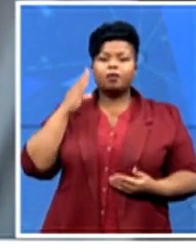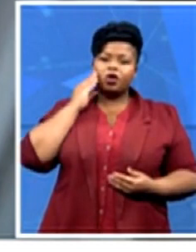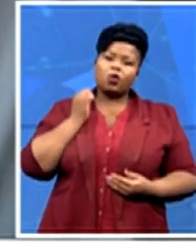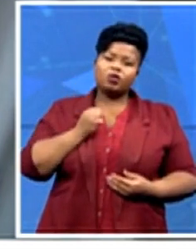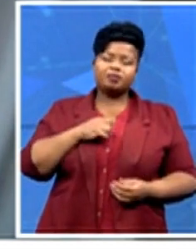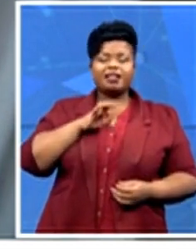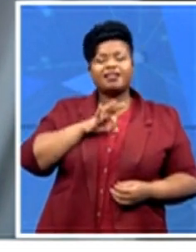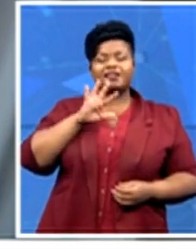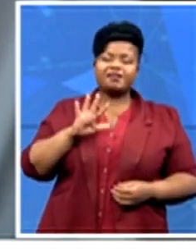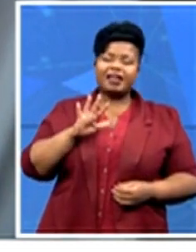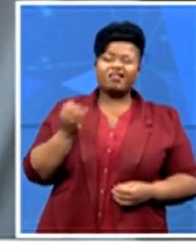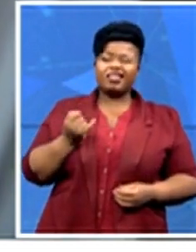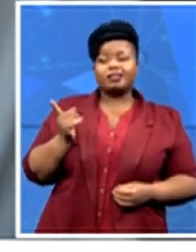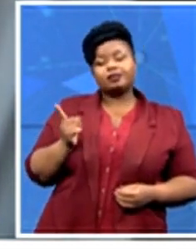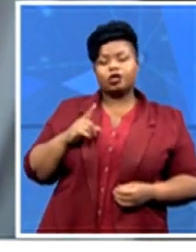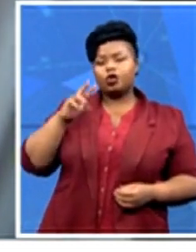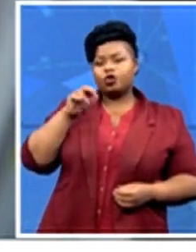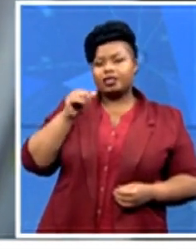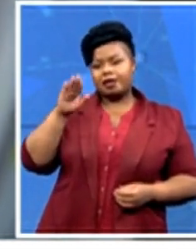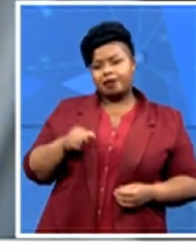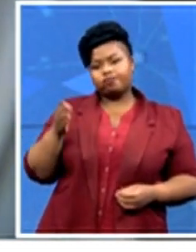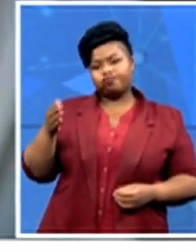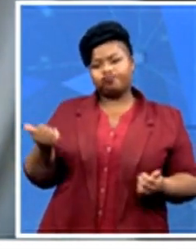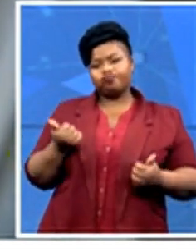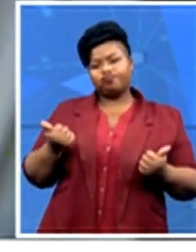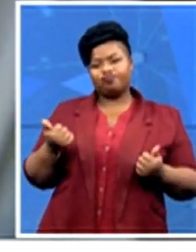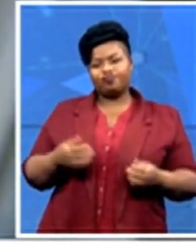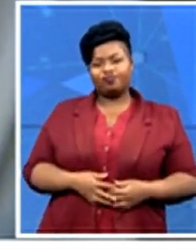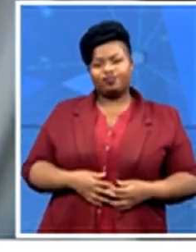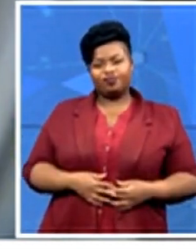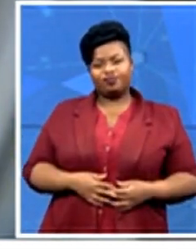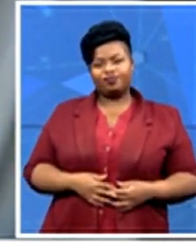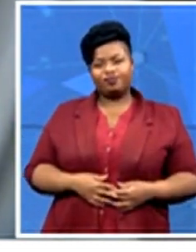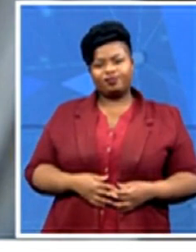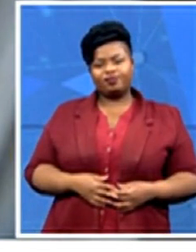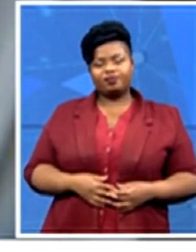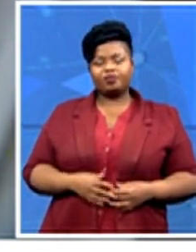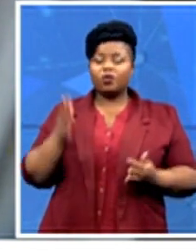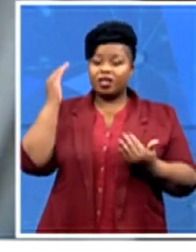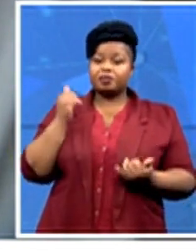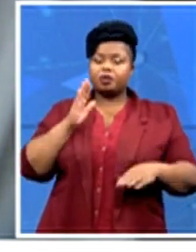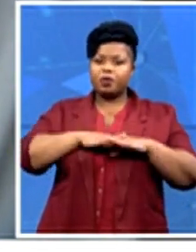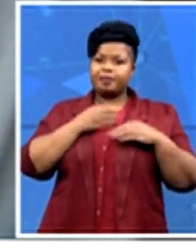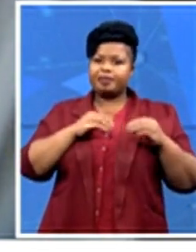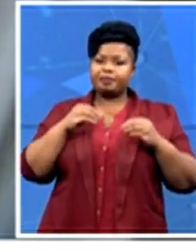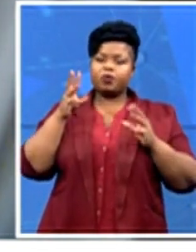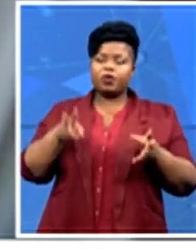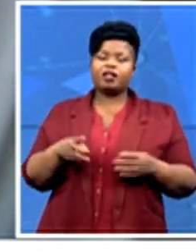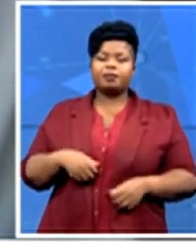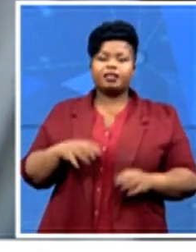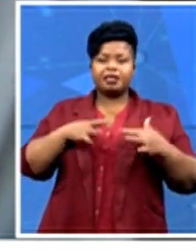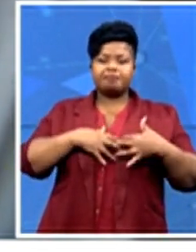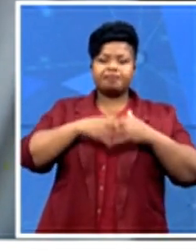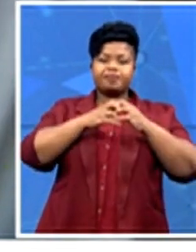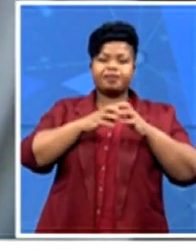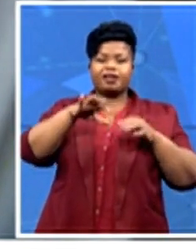are already in these lines here at the moment. So we're expecting a hive of activity here at one of these pop-up vaccination sites, including this